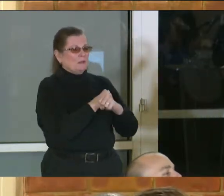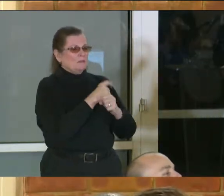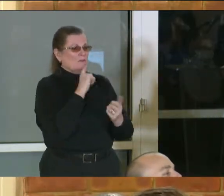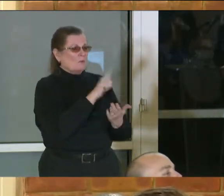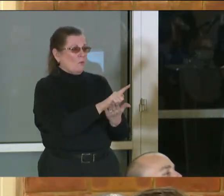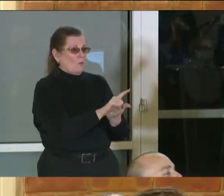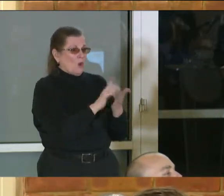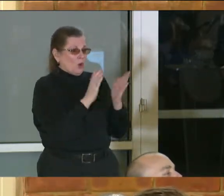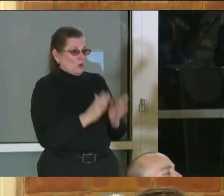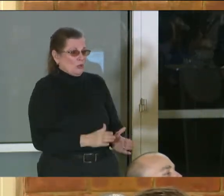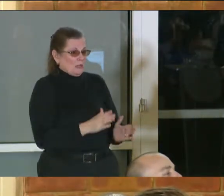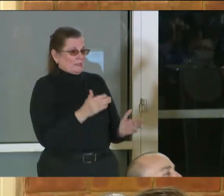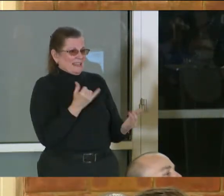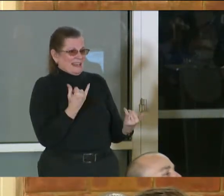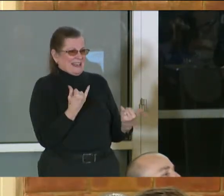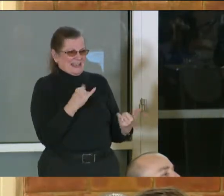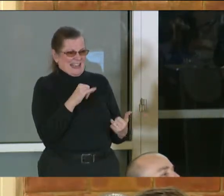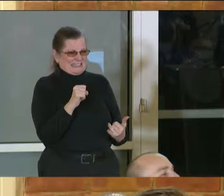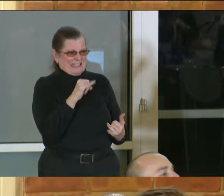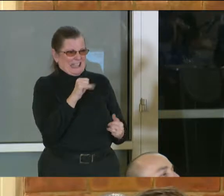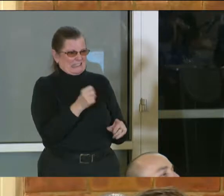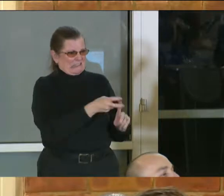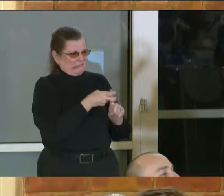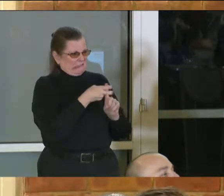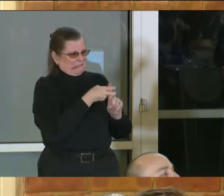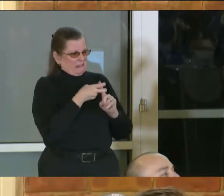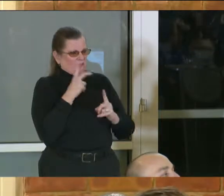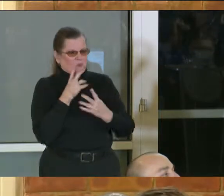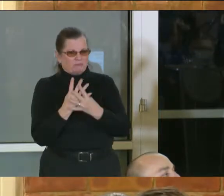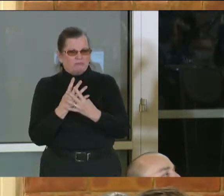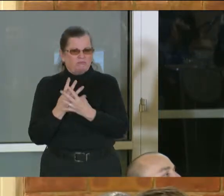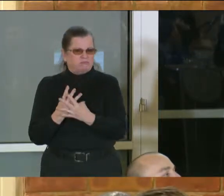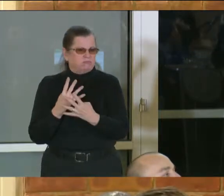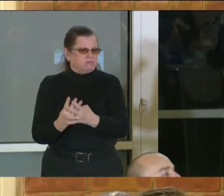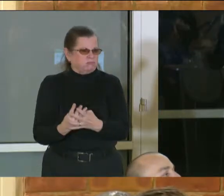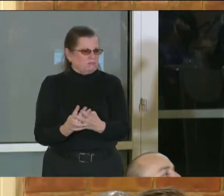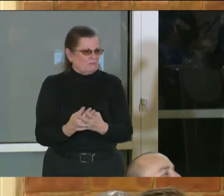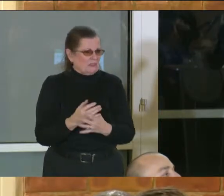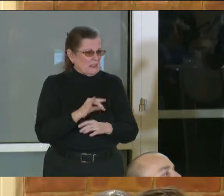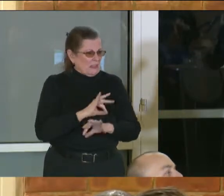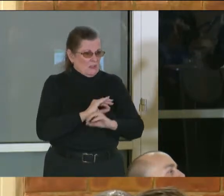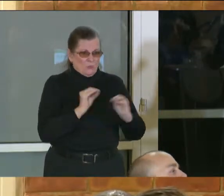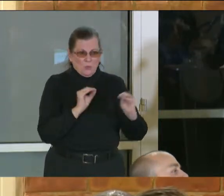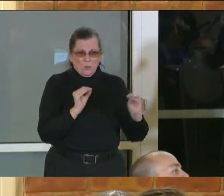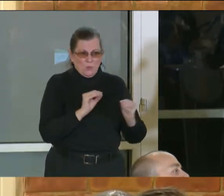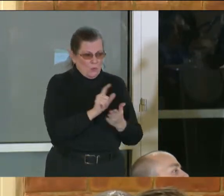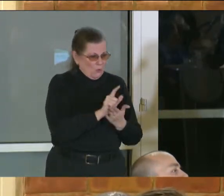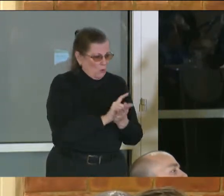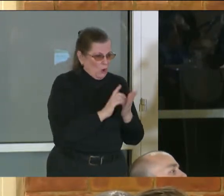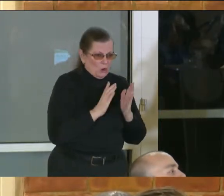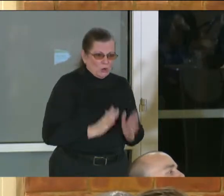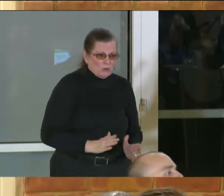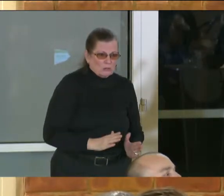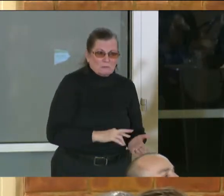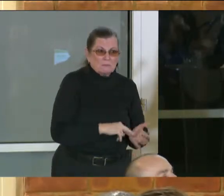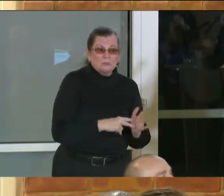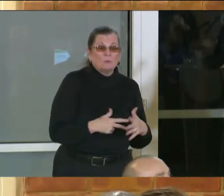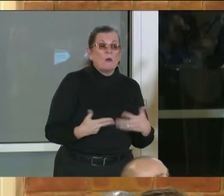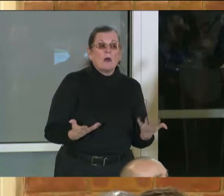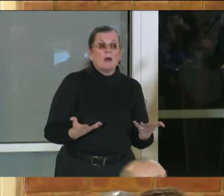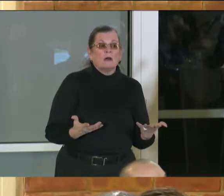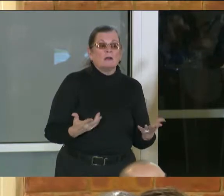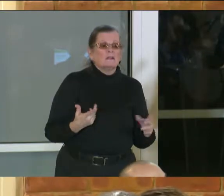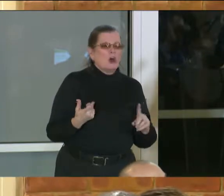Once they are detained, if they don't have legal representation, they are almost automatically